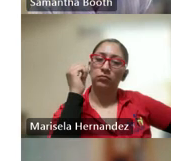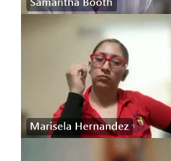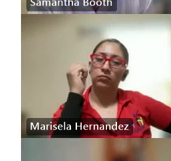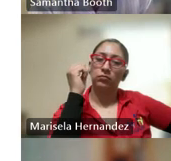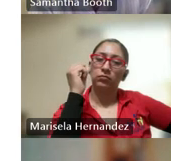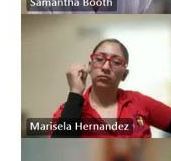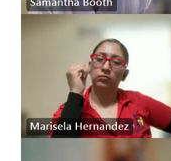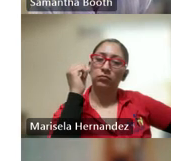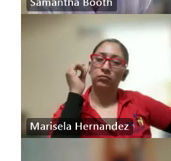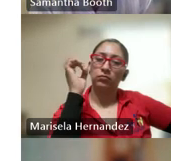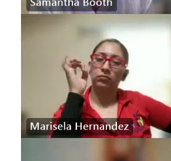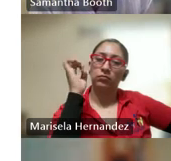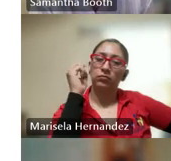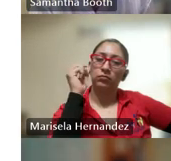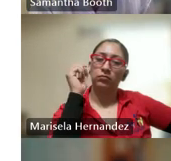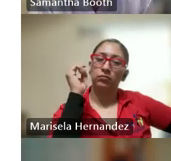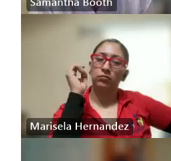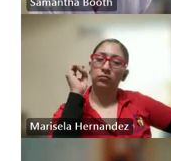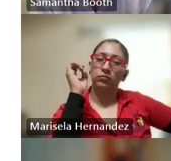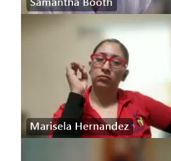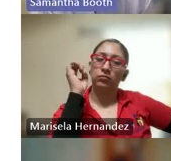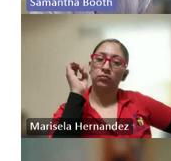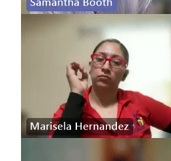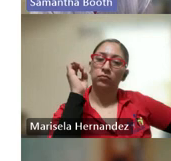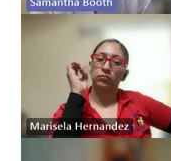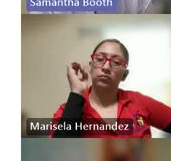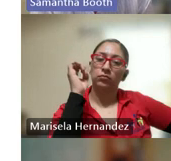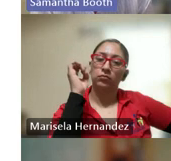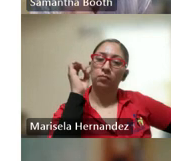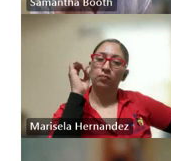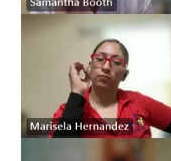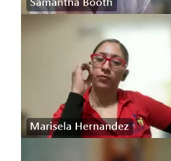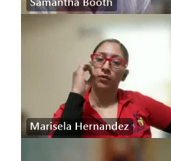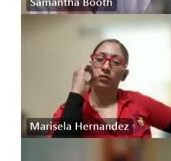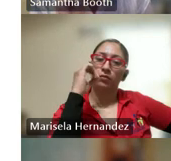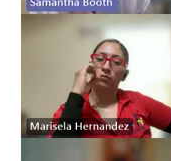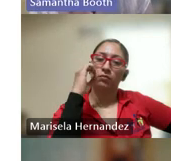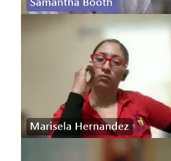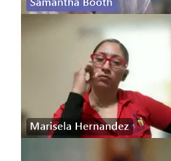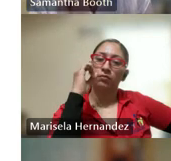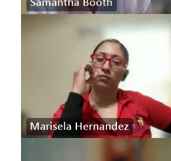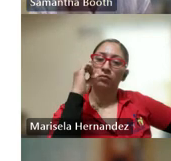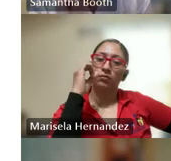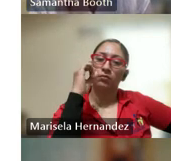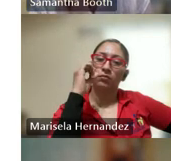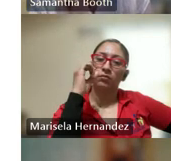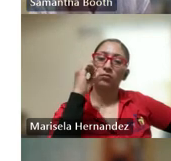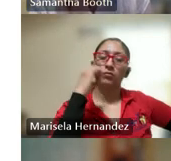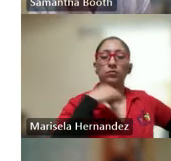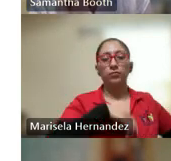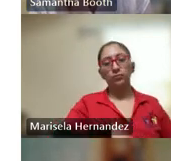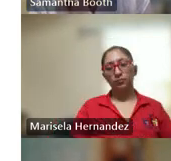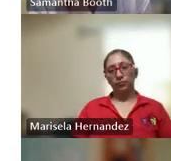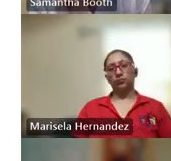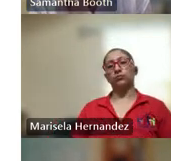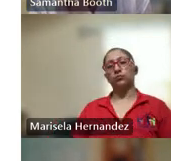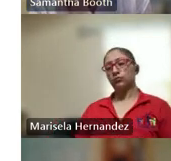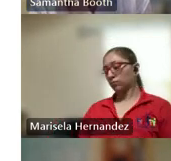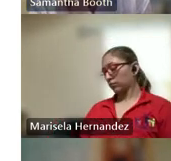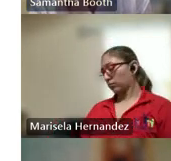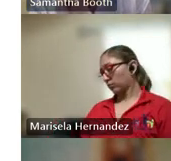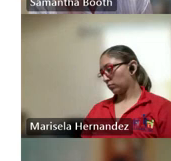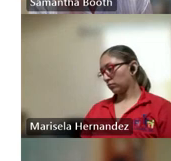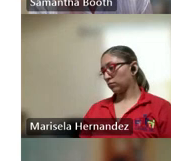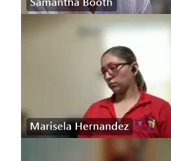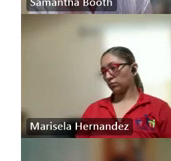going to add to that. At the federal level, zero. Like there's just no appetite among the major players,